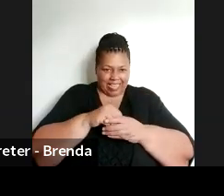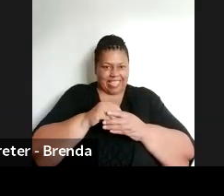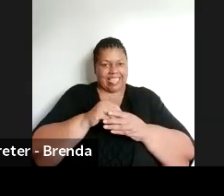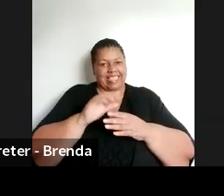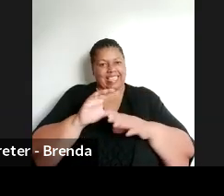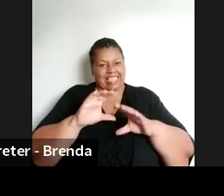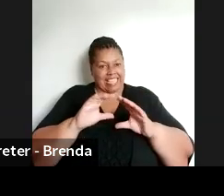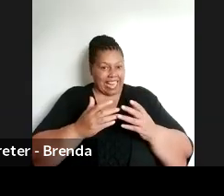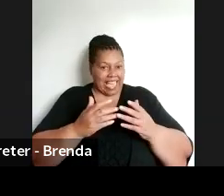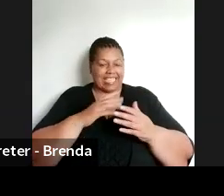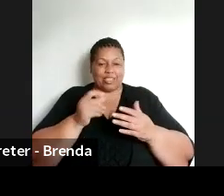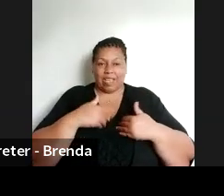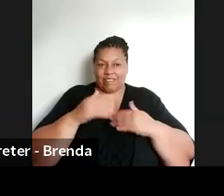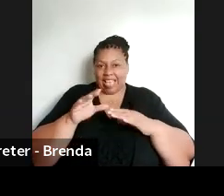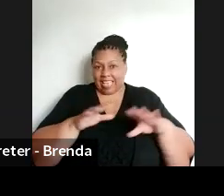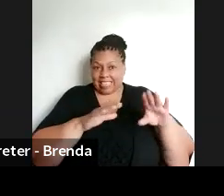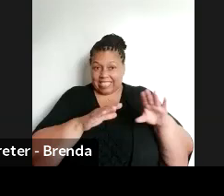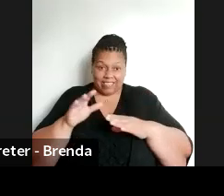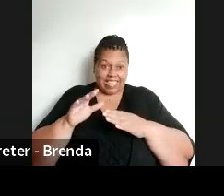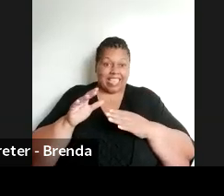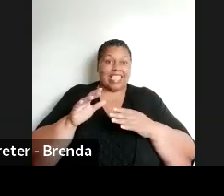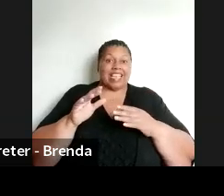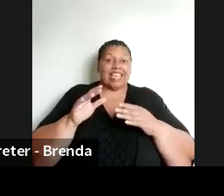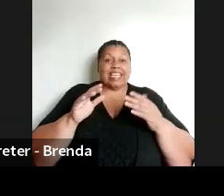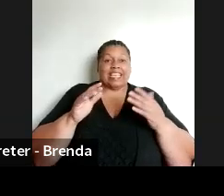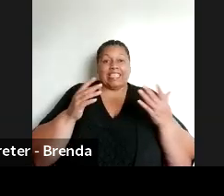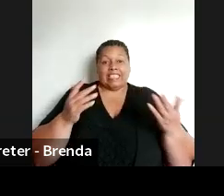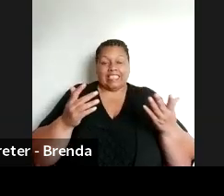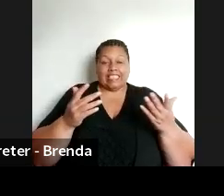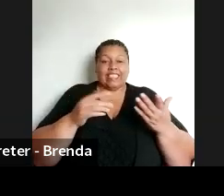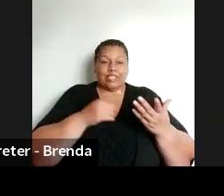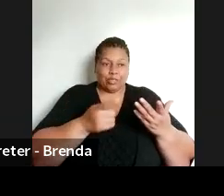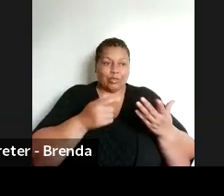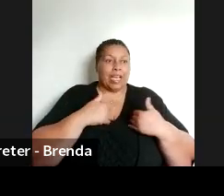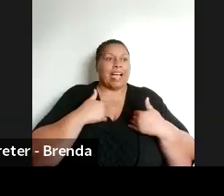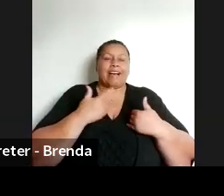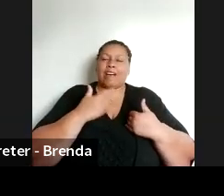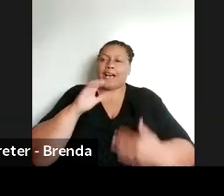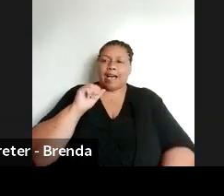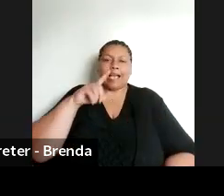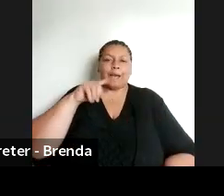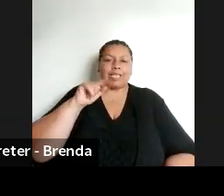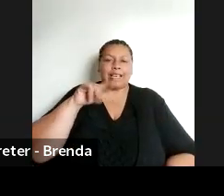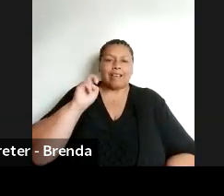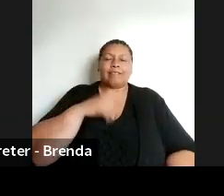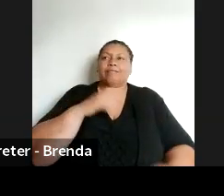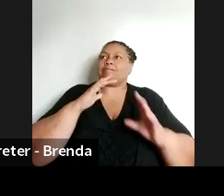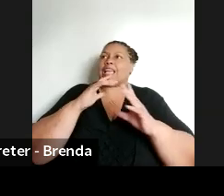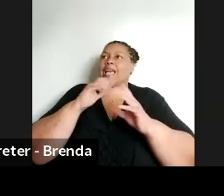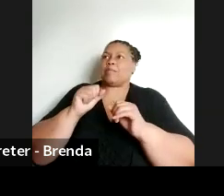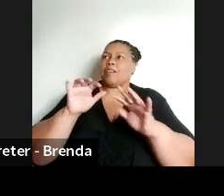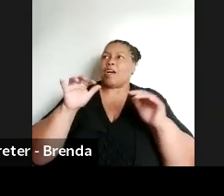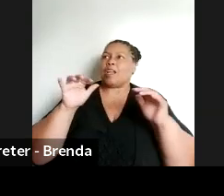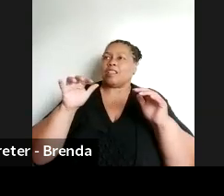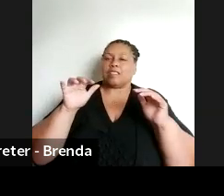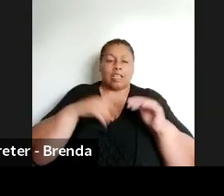stuff, you got a captive audience. Now, I'm not saying that you should lecture them or